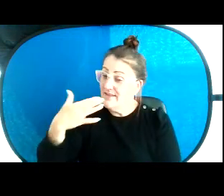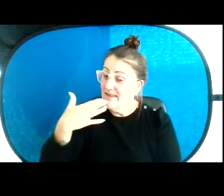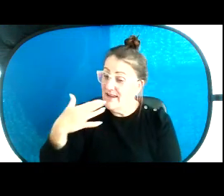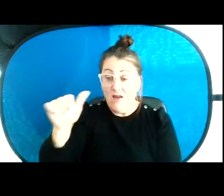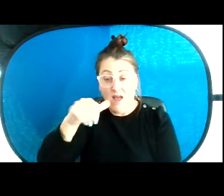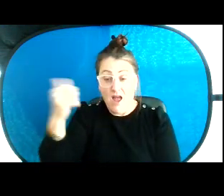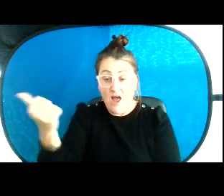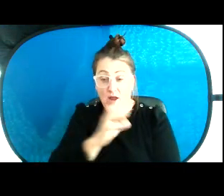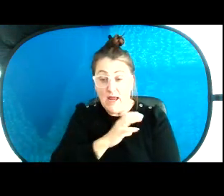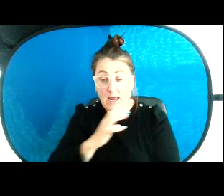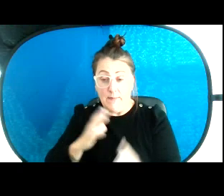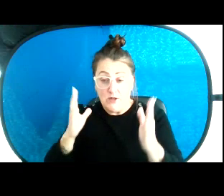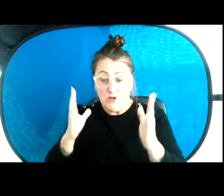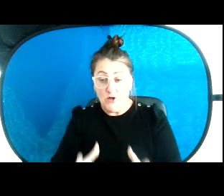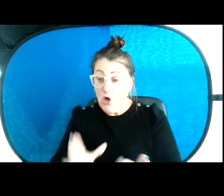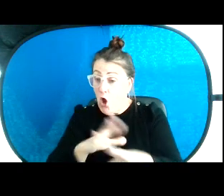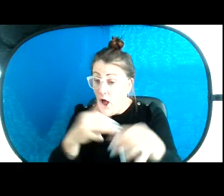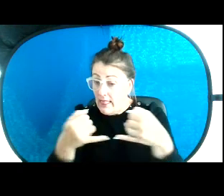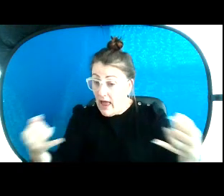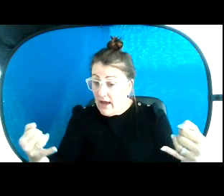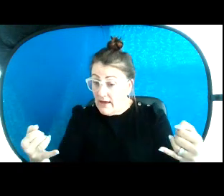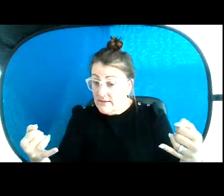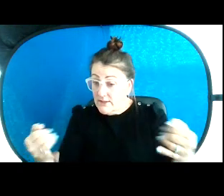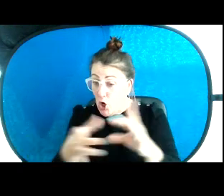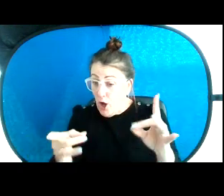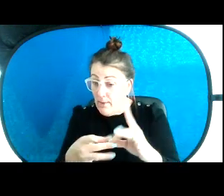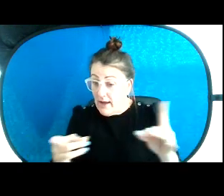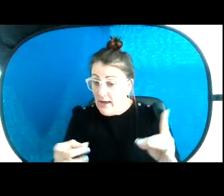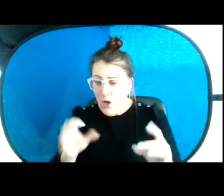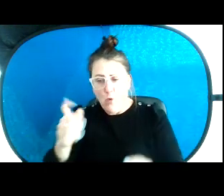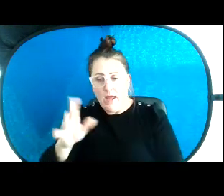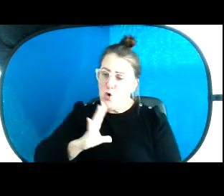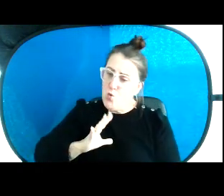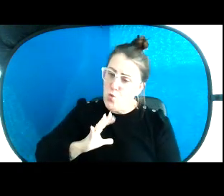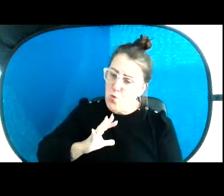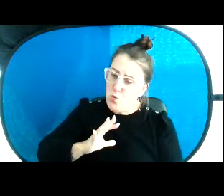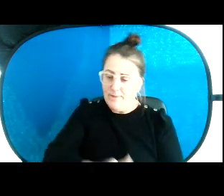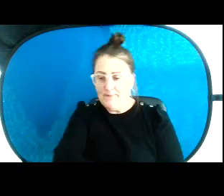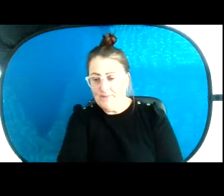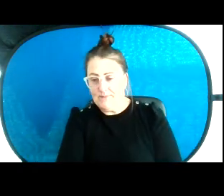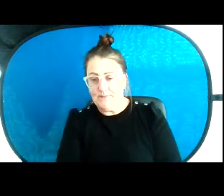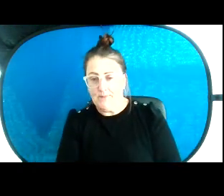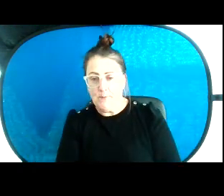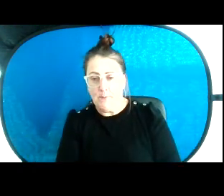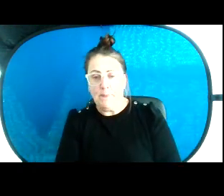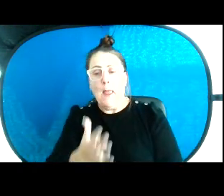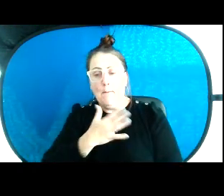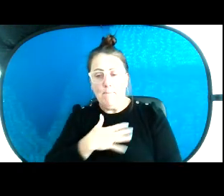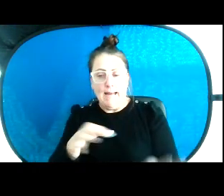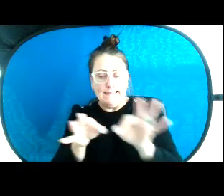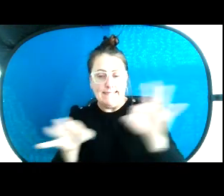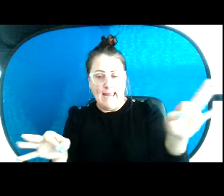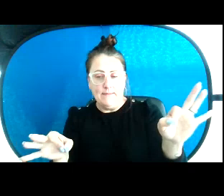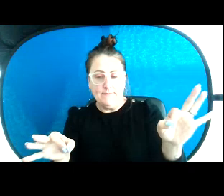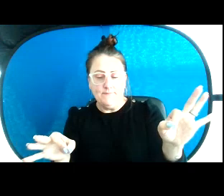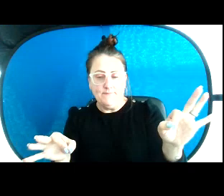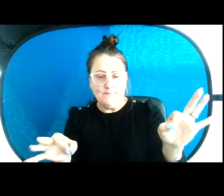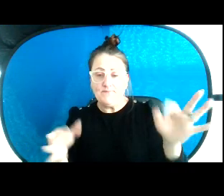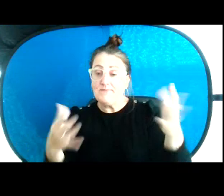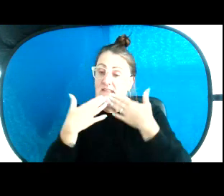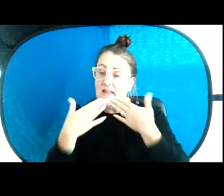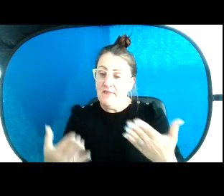point? Anyone online? All right, cool. I'm going to do my statement here. Just want to thank